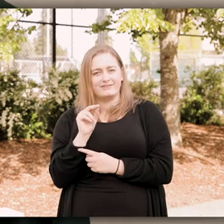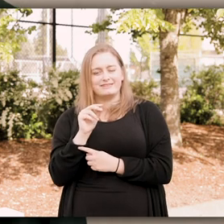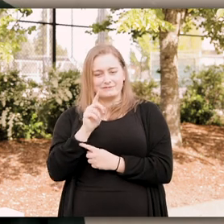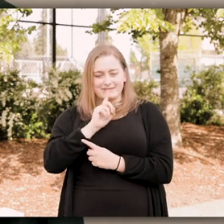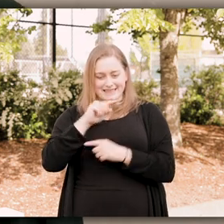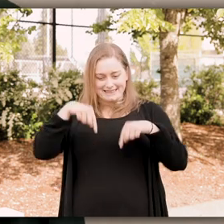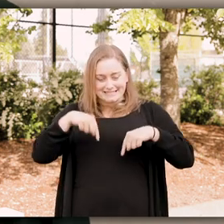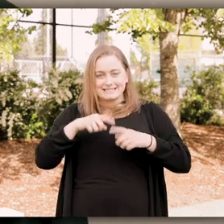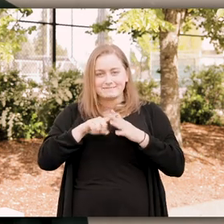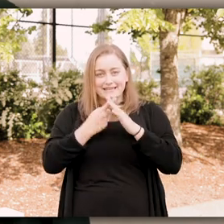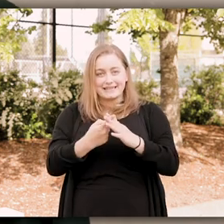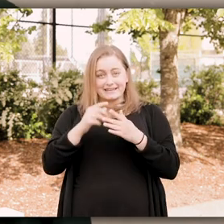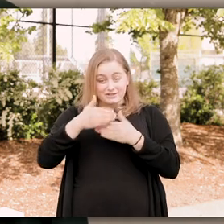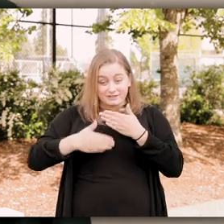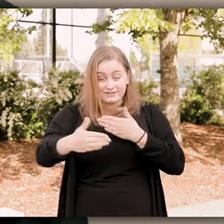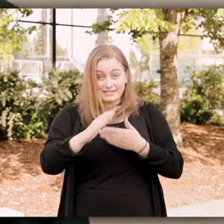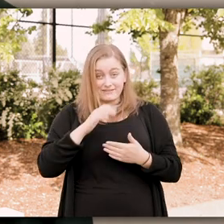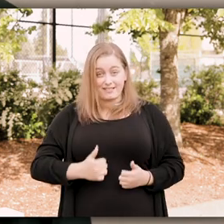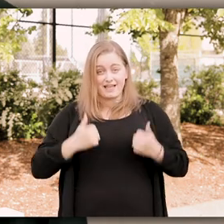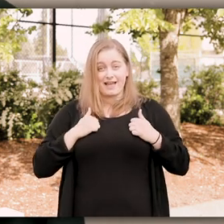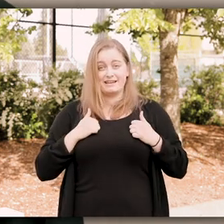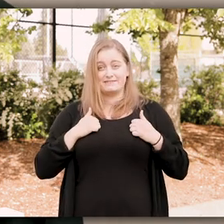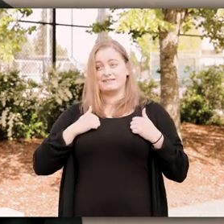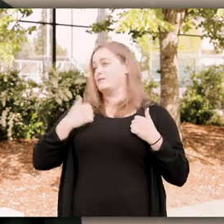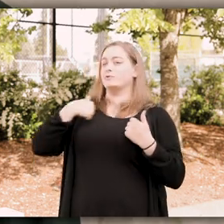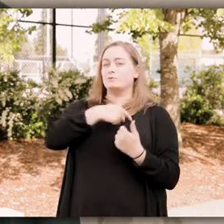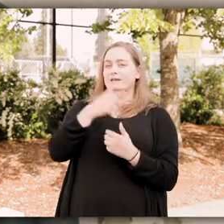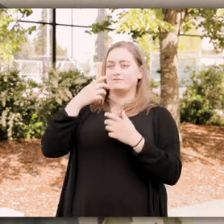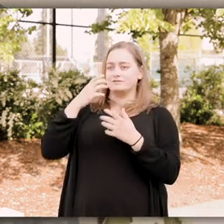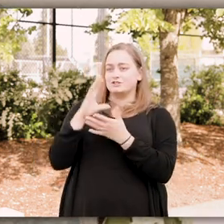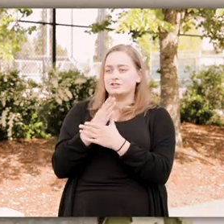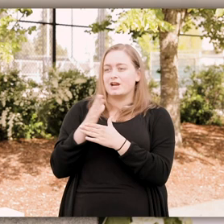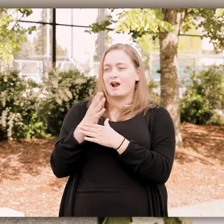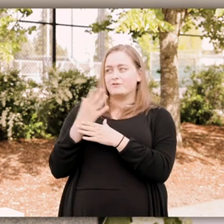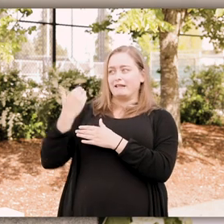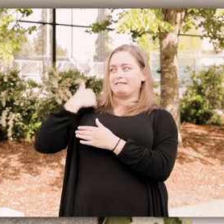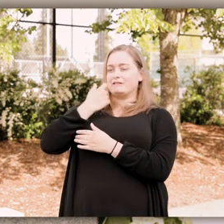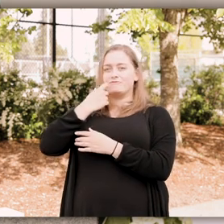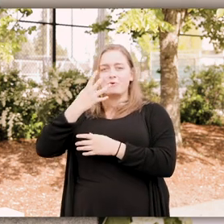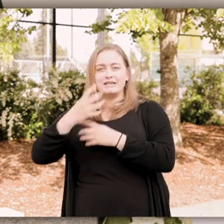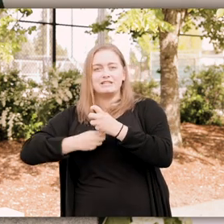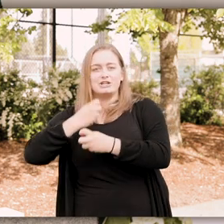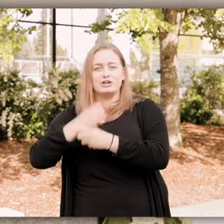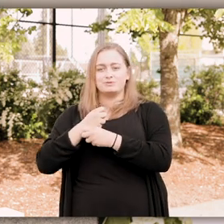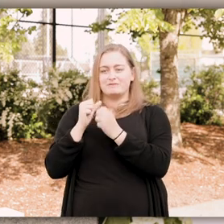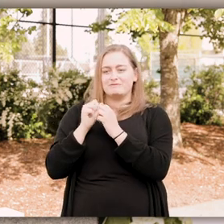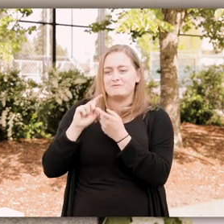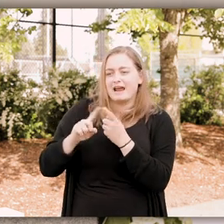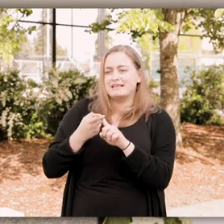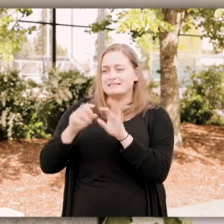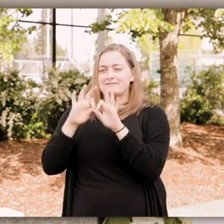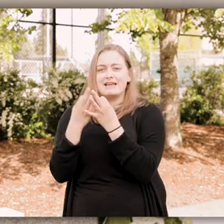the experiences, teachers, family, and friends over the last 4 years. With all of this